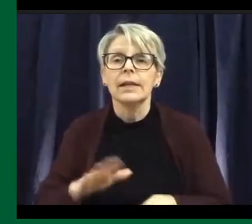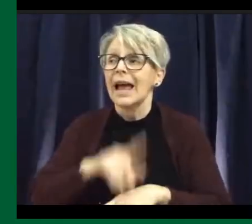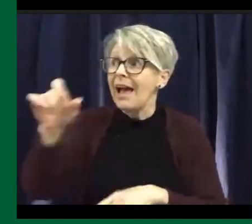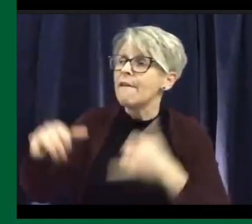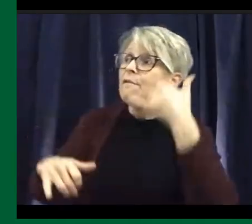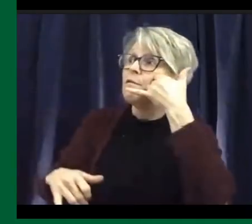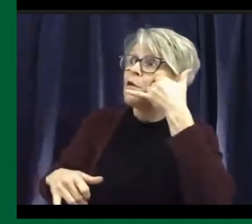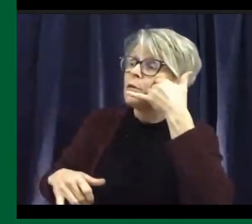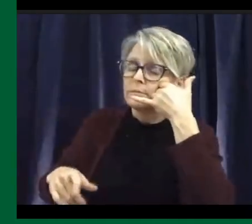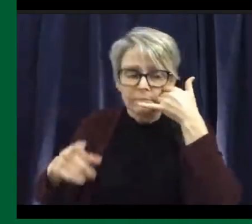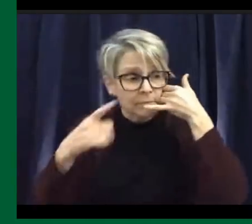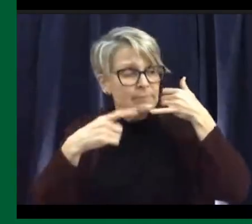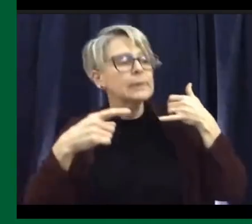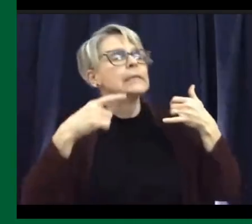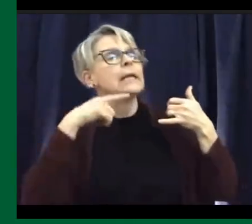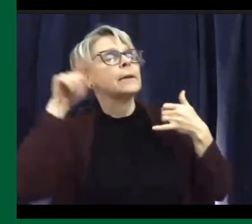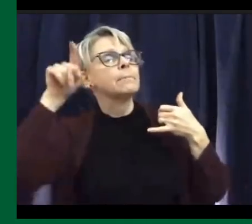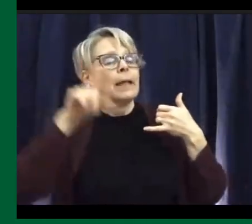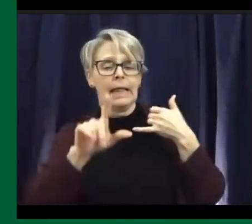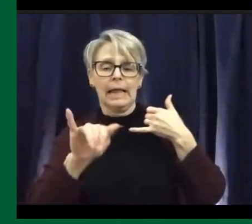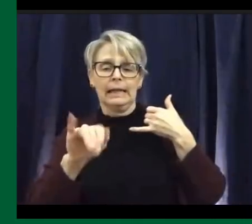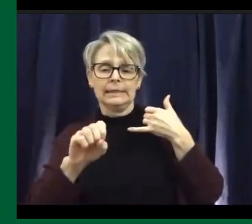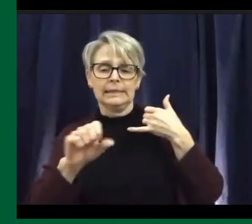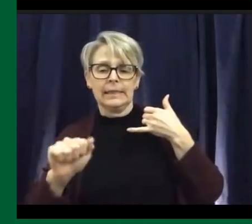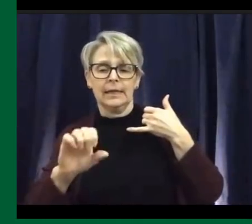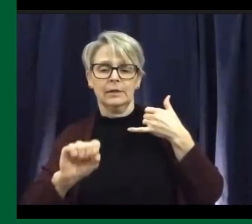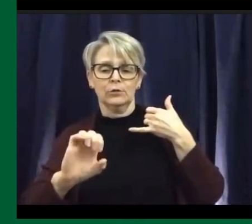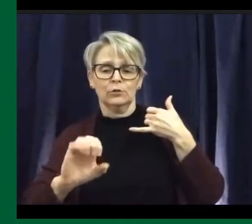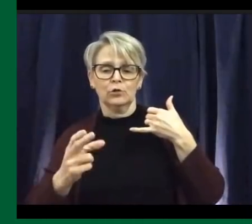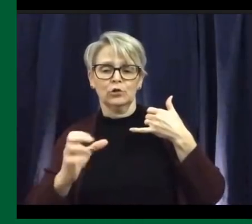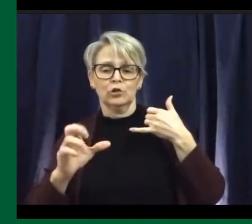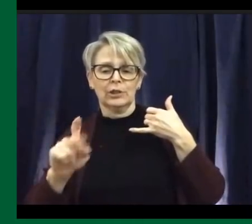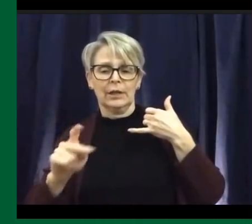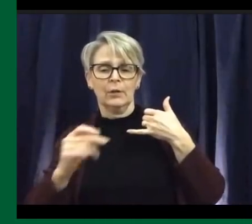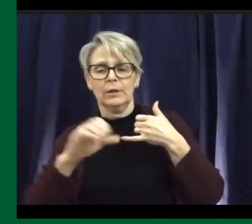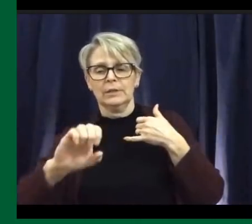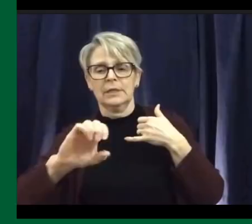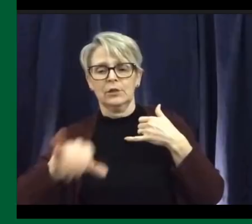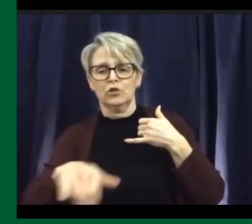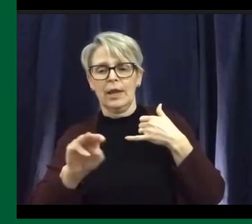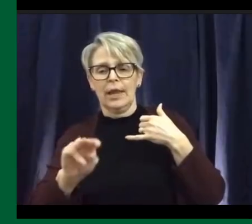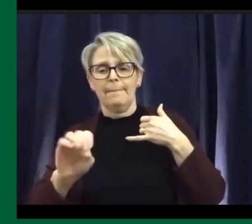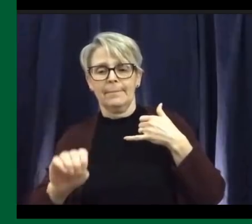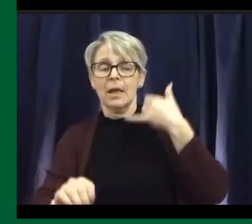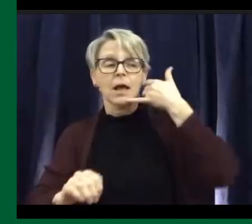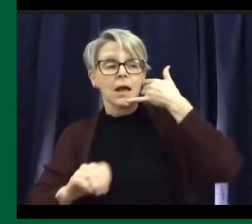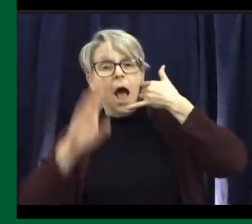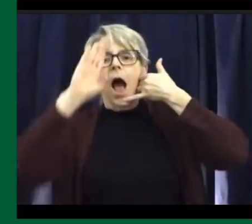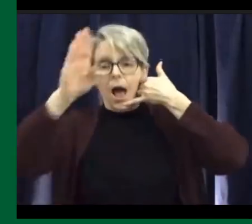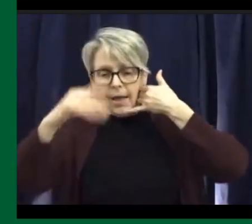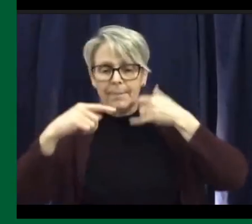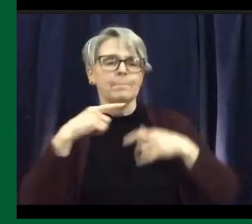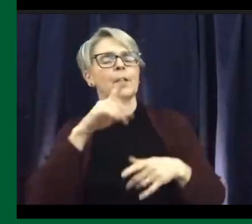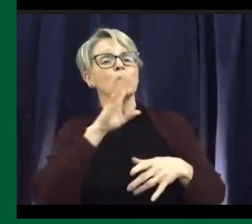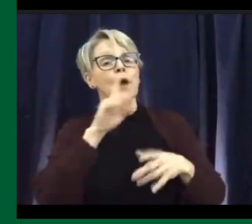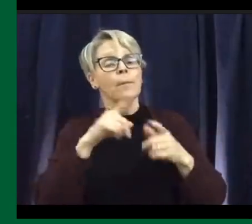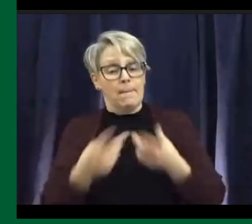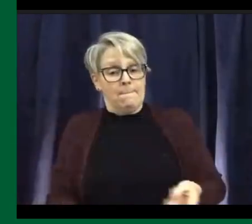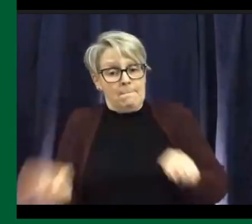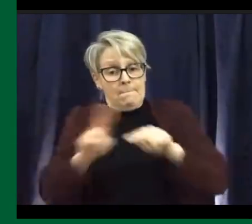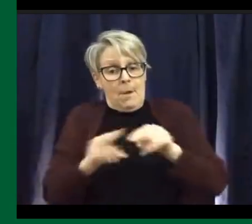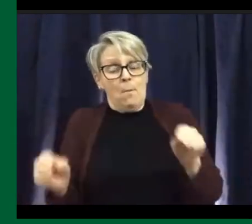We have Lisa Schick with CJME. Hi. When it comes to the expansion of the rapid testing